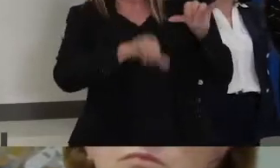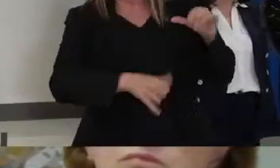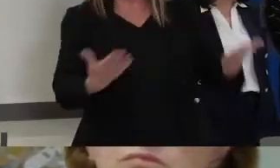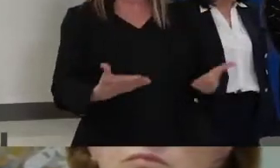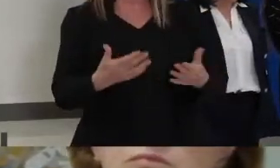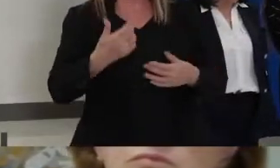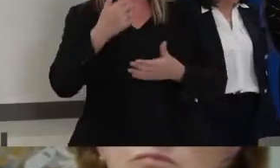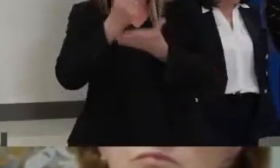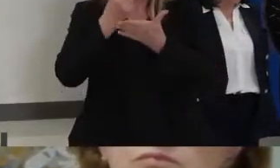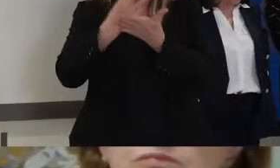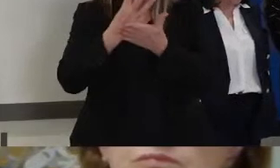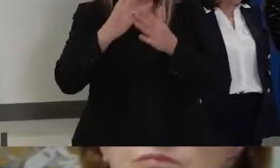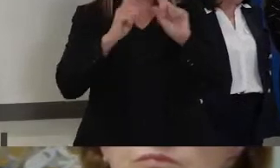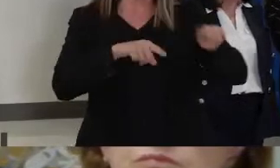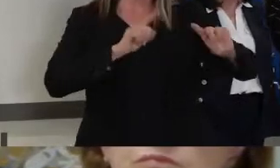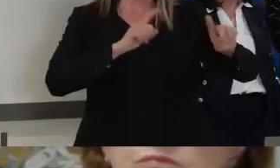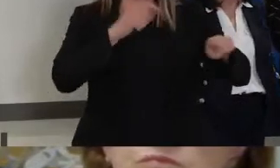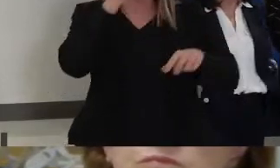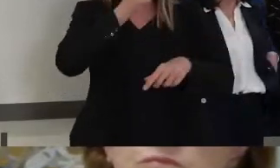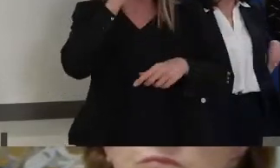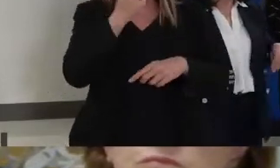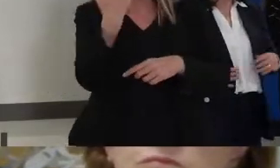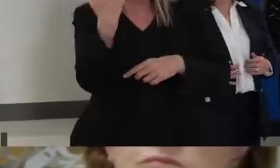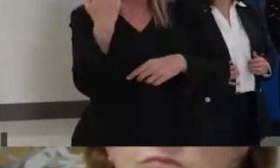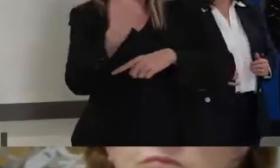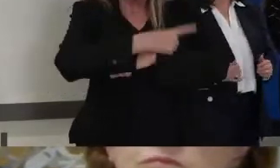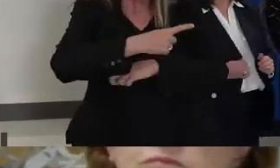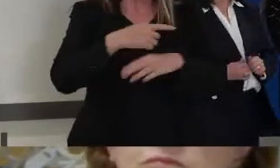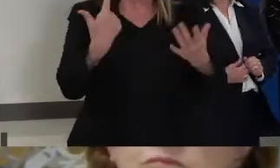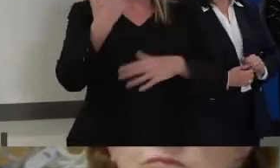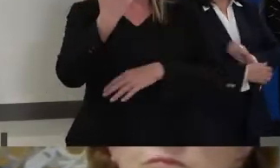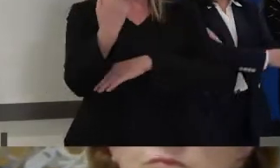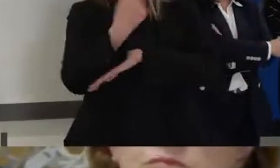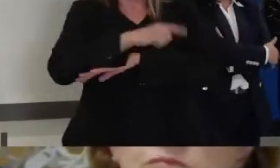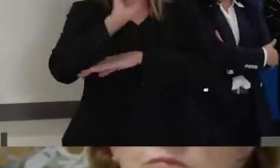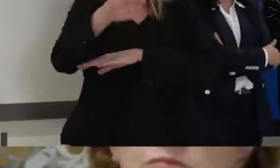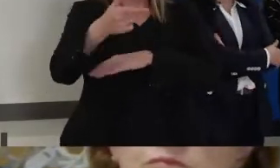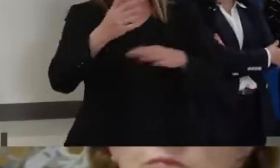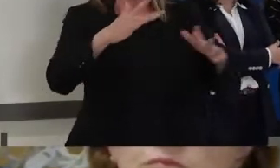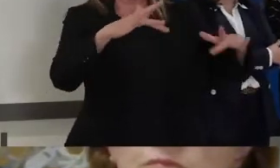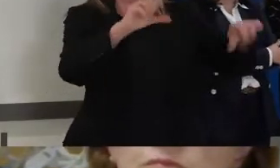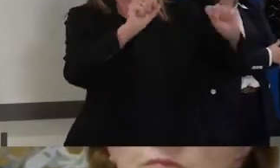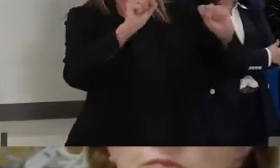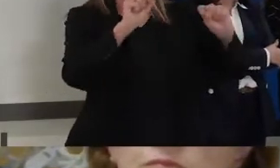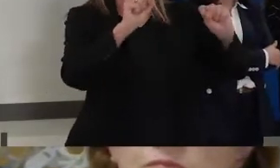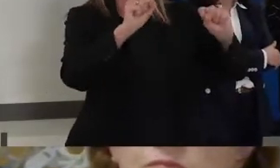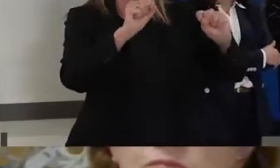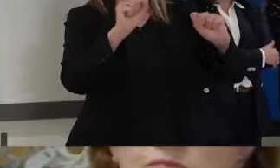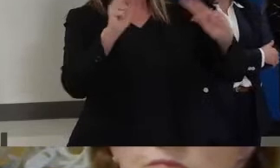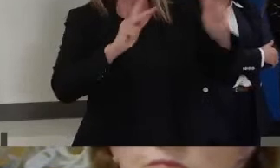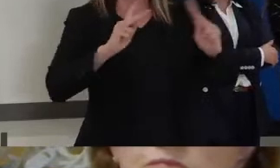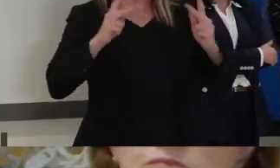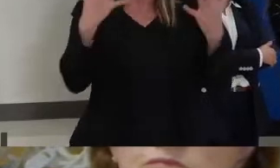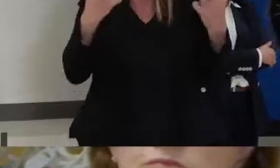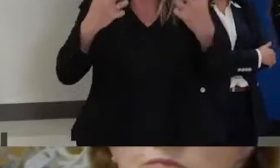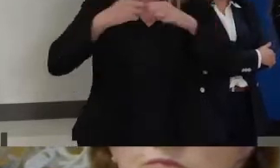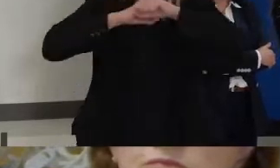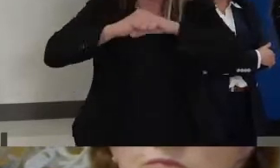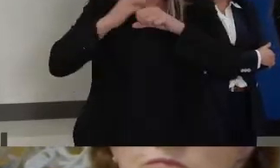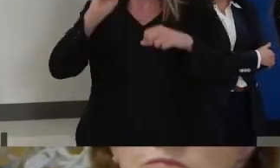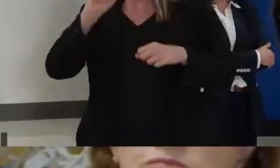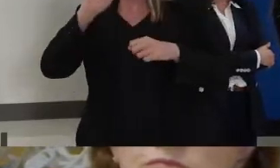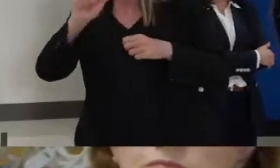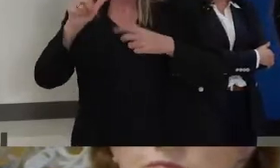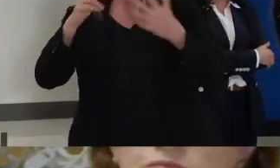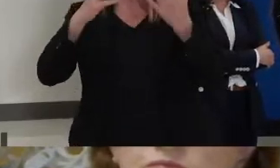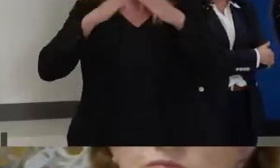social workers. And we showed up 21 days later, the sheriffs, and nobody was there. People took shelter. They took motel vouchers,